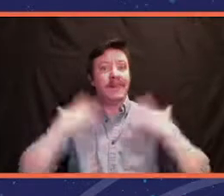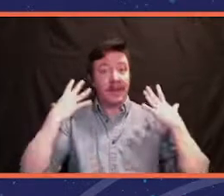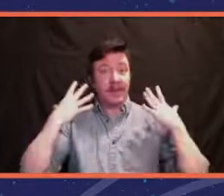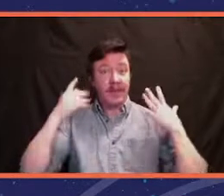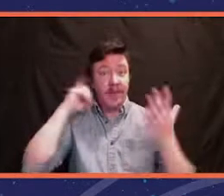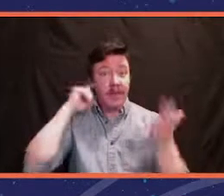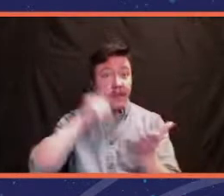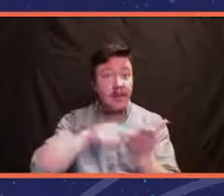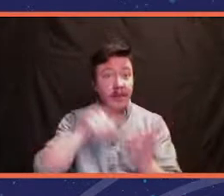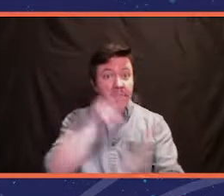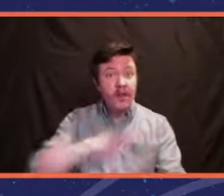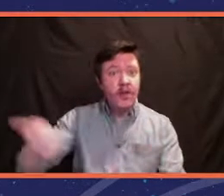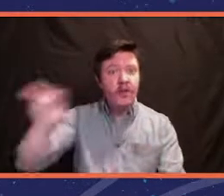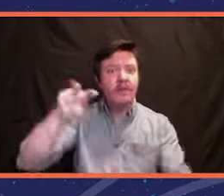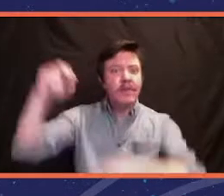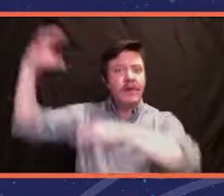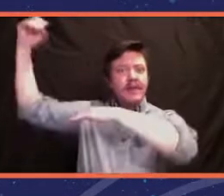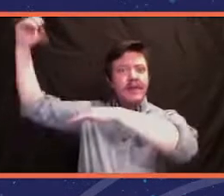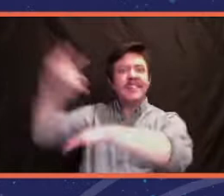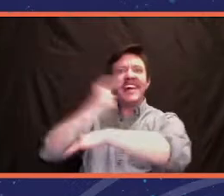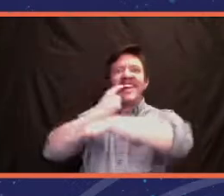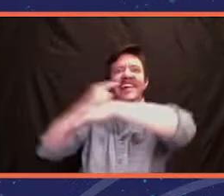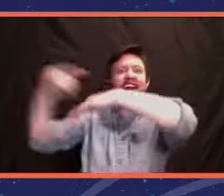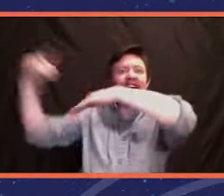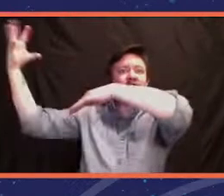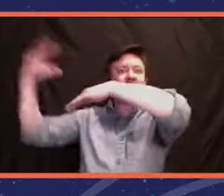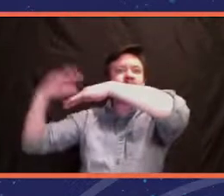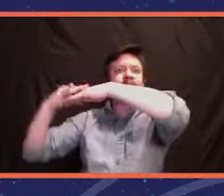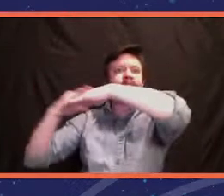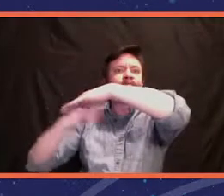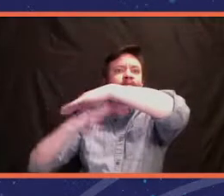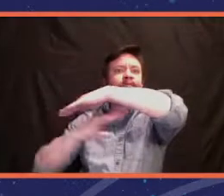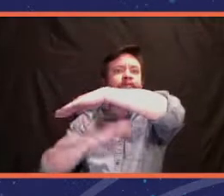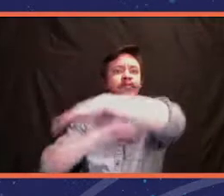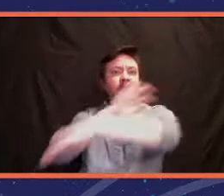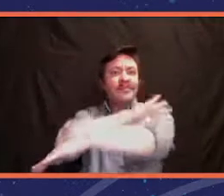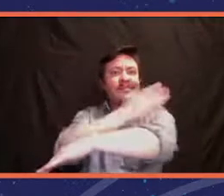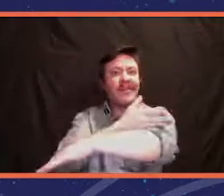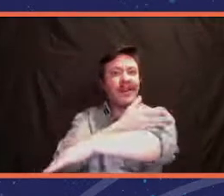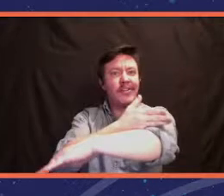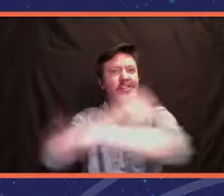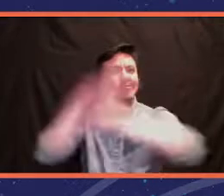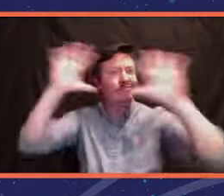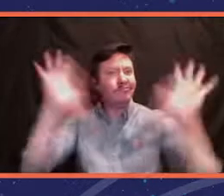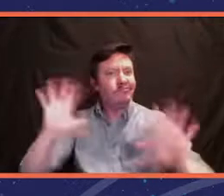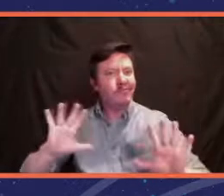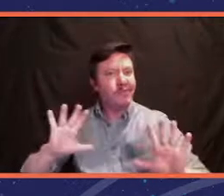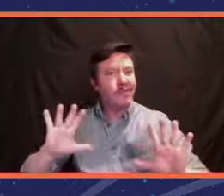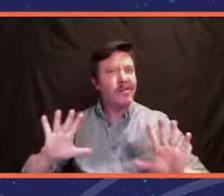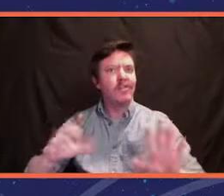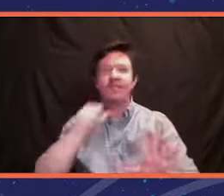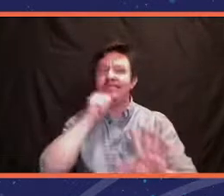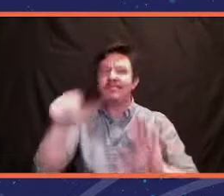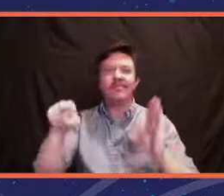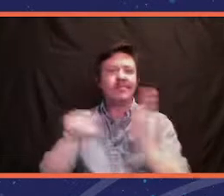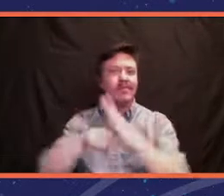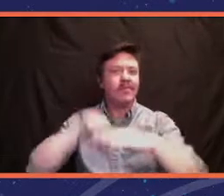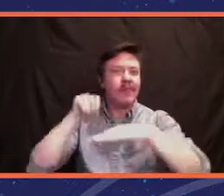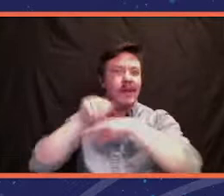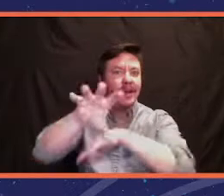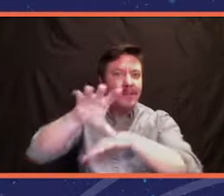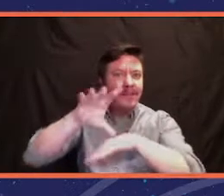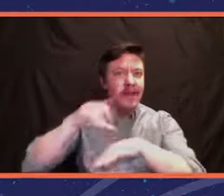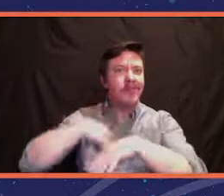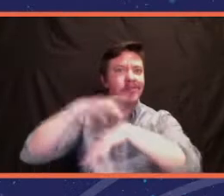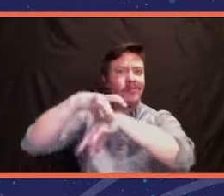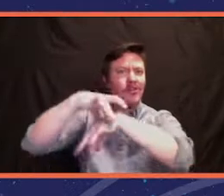solar panels and wind turbines to create energy in a way that doesn't harm the environment. We don't want to take away life from